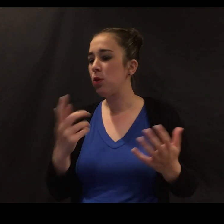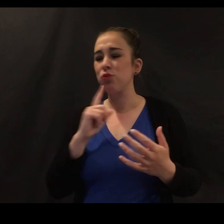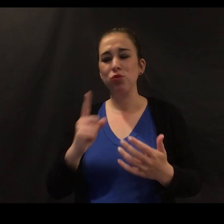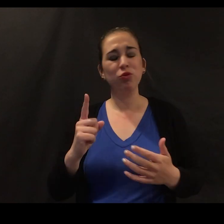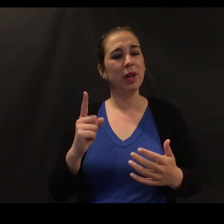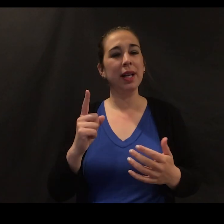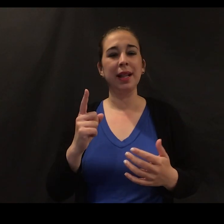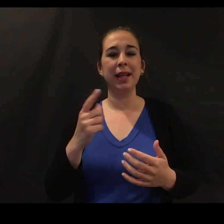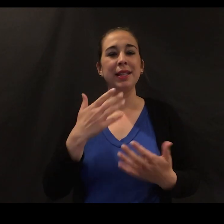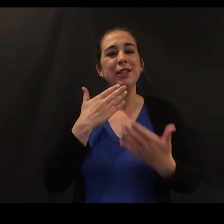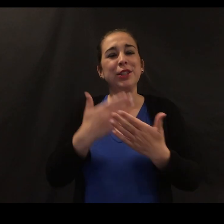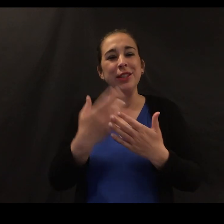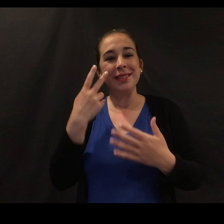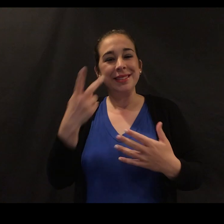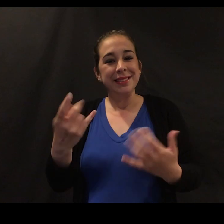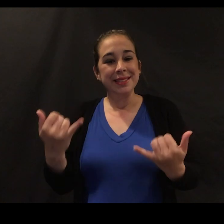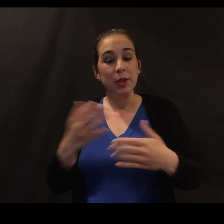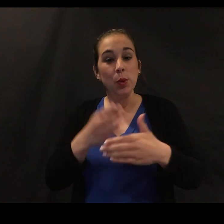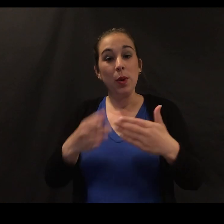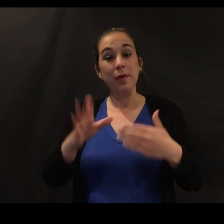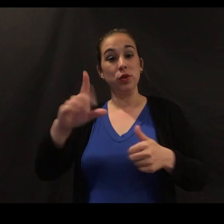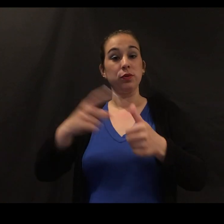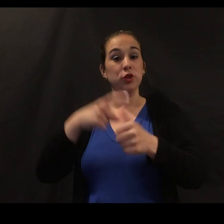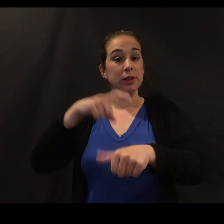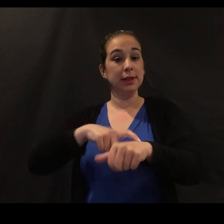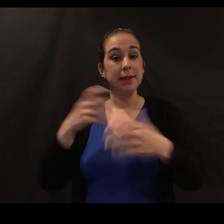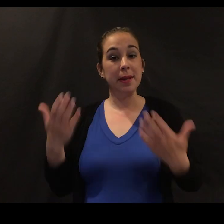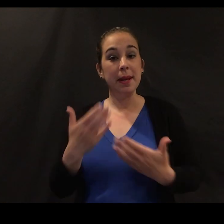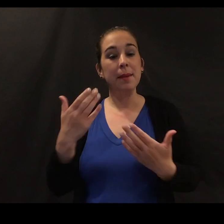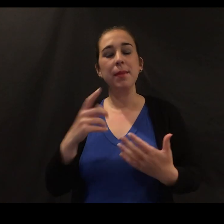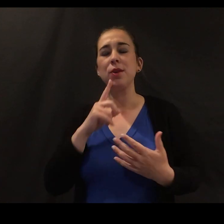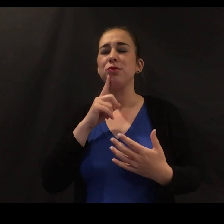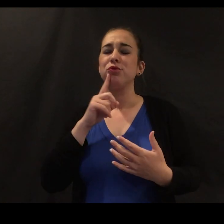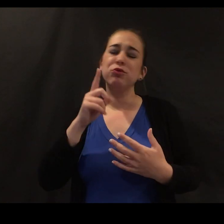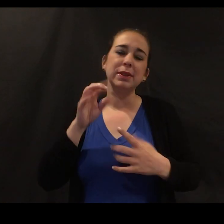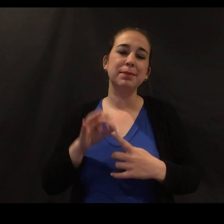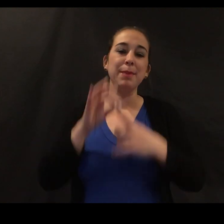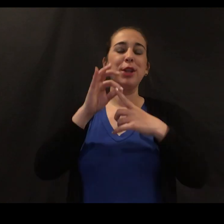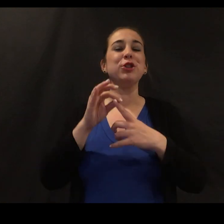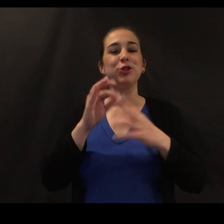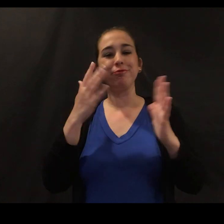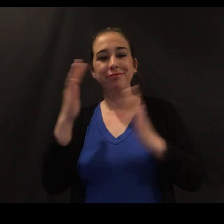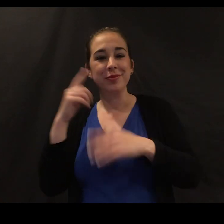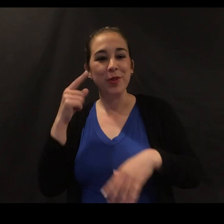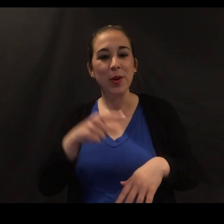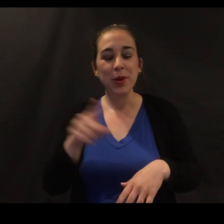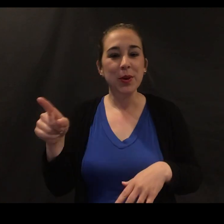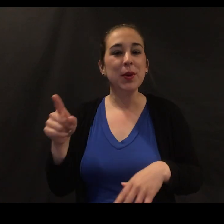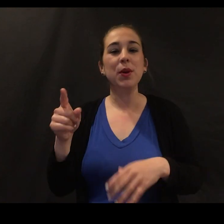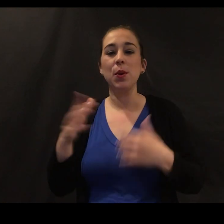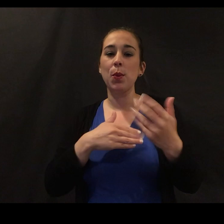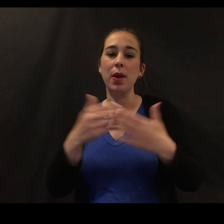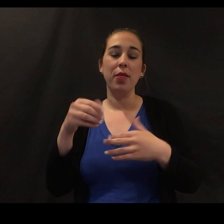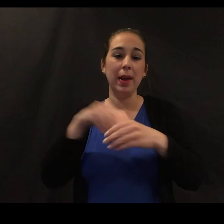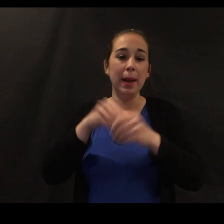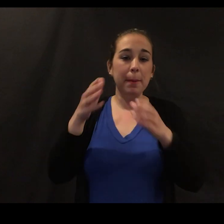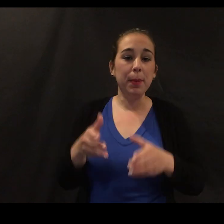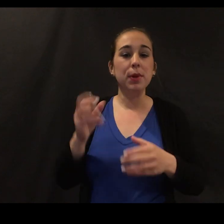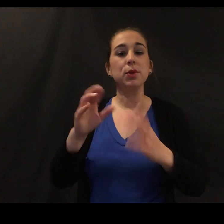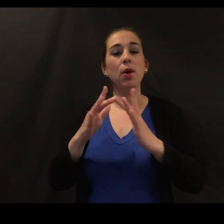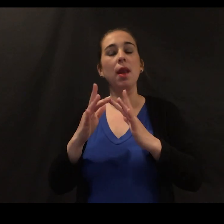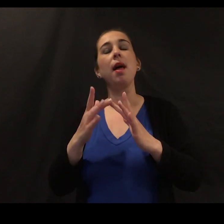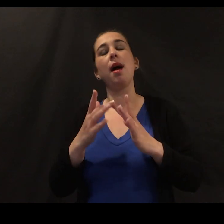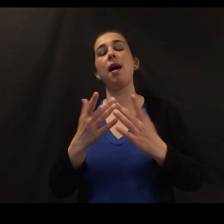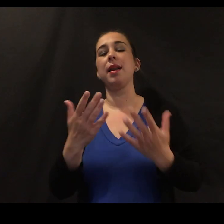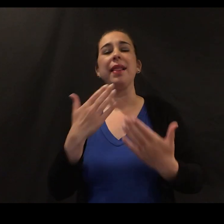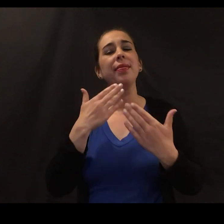you with us on this weekend. If you're with us for the very first time, we're especially glad to have you with us, whether you're watching online or here on site. We'd like to just say,